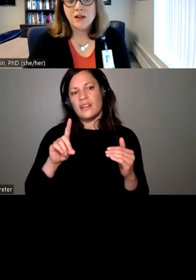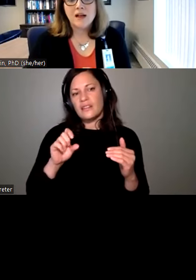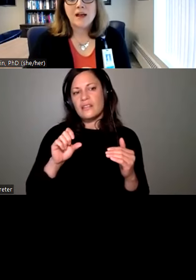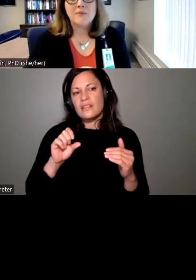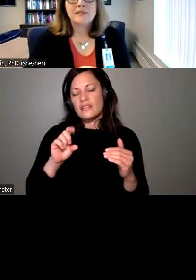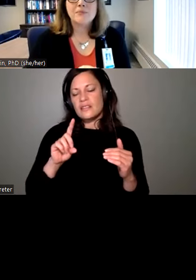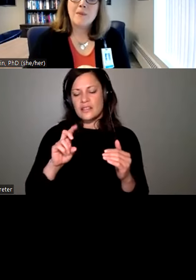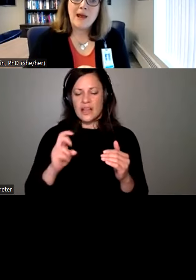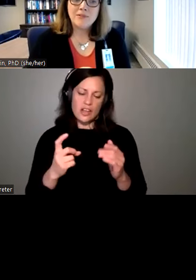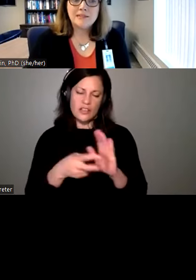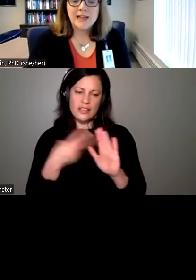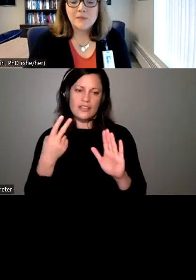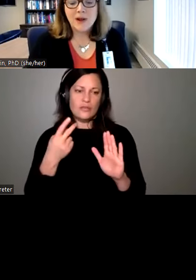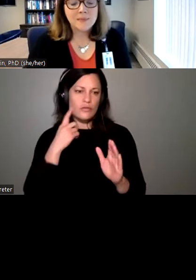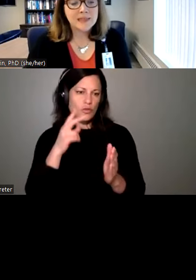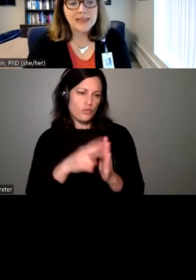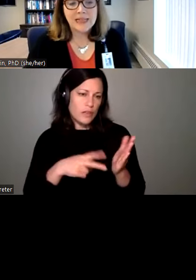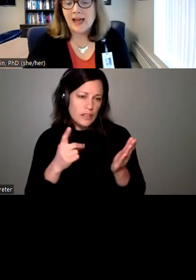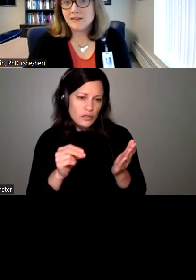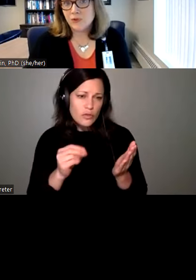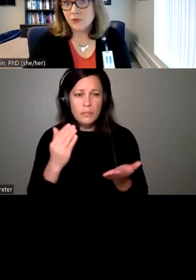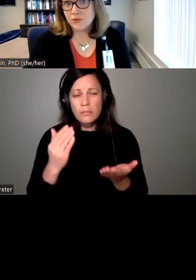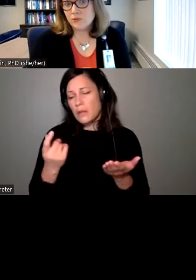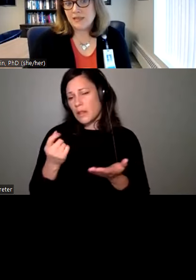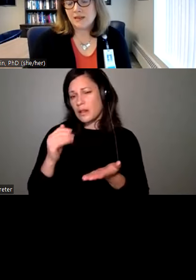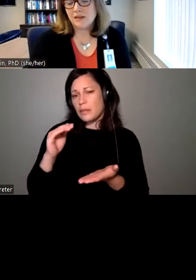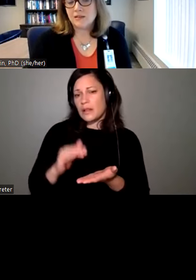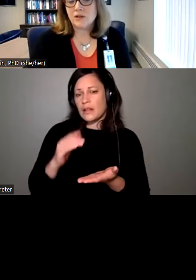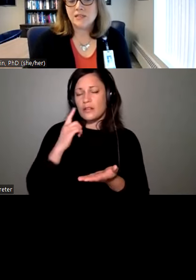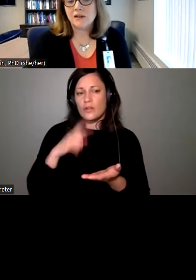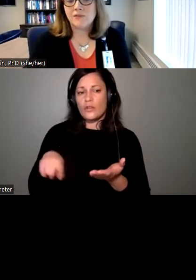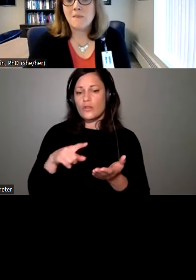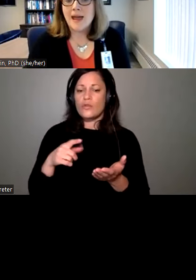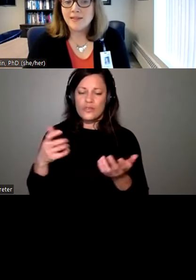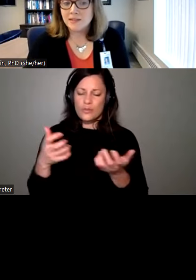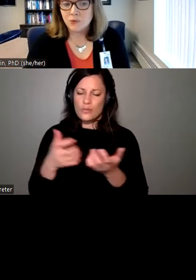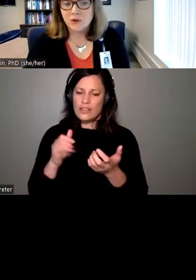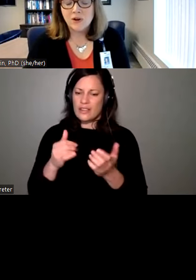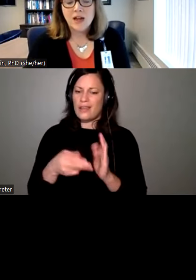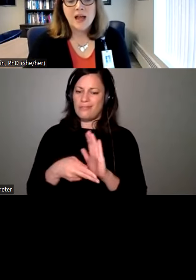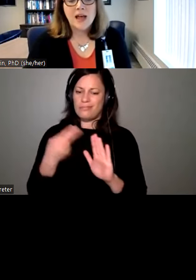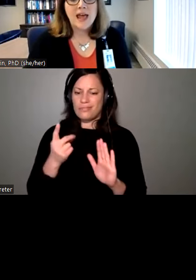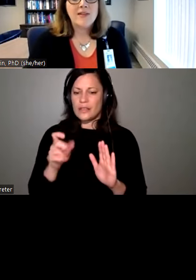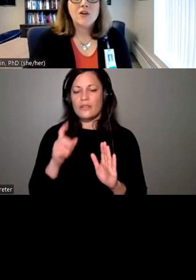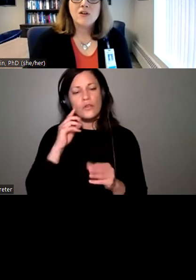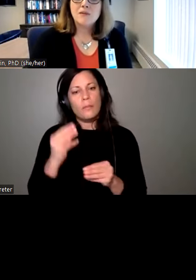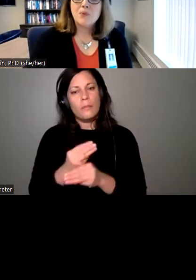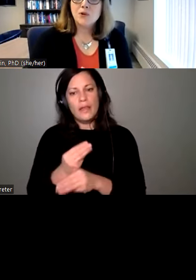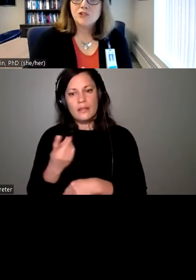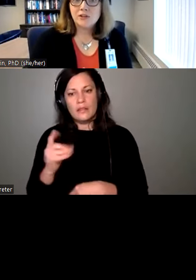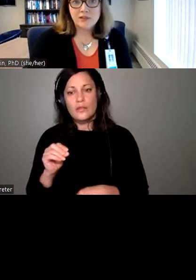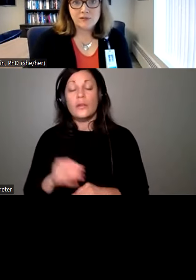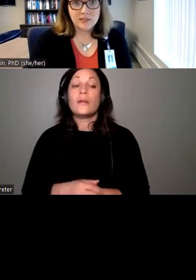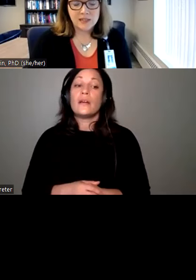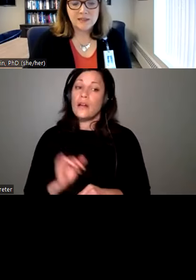disorder. About the same, perhaps slightly less, for those who meet diagnostic criteria for a math disorder. And there are